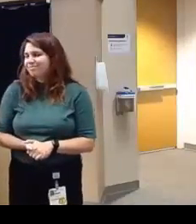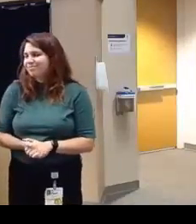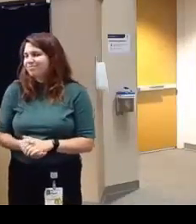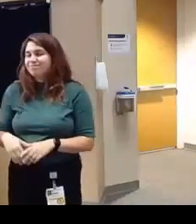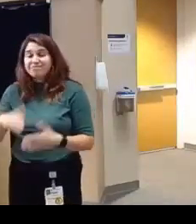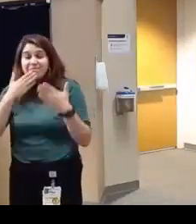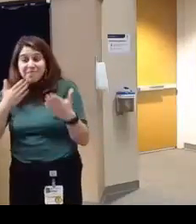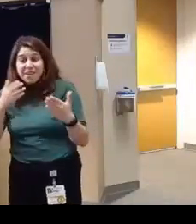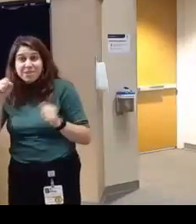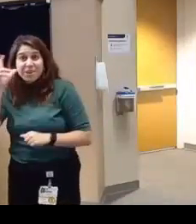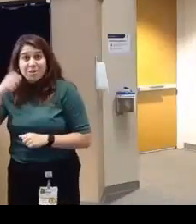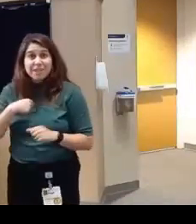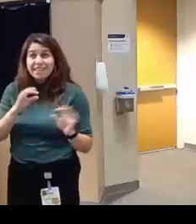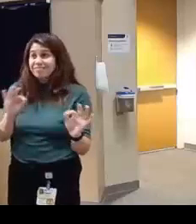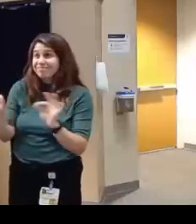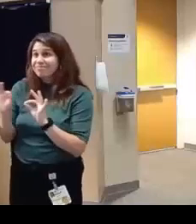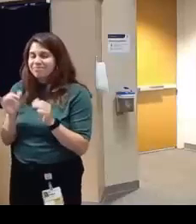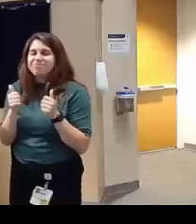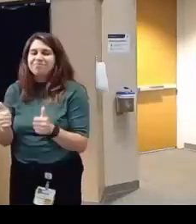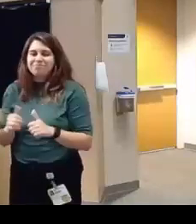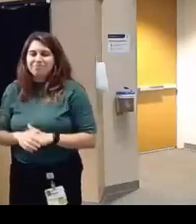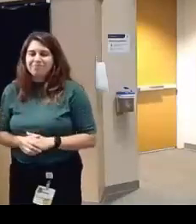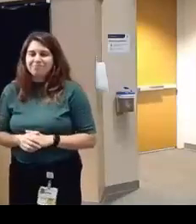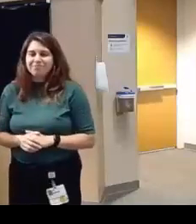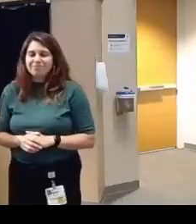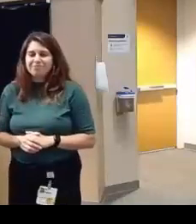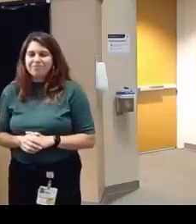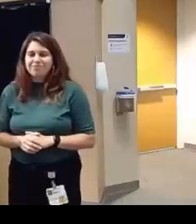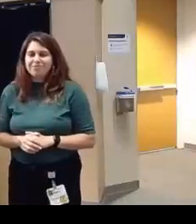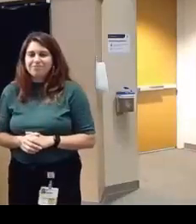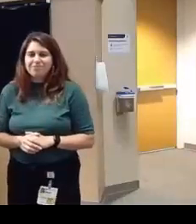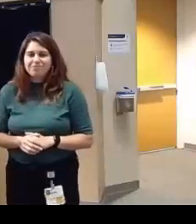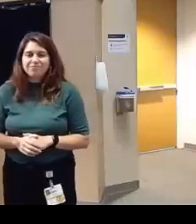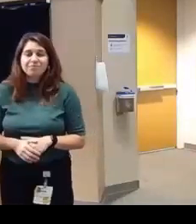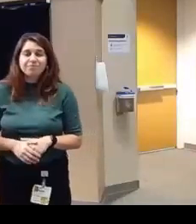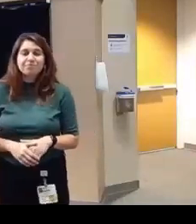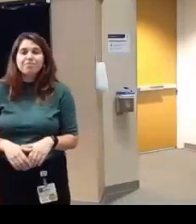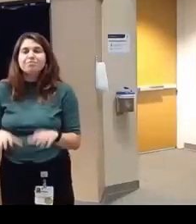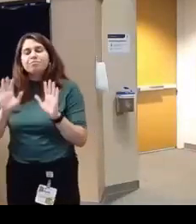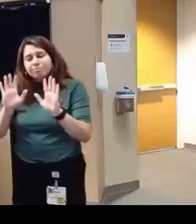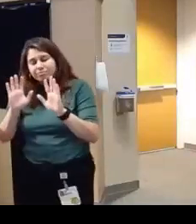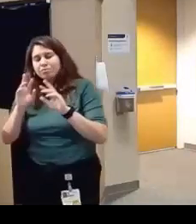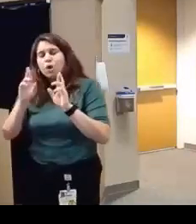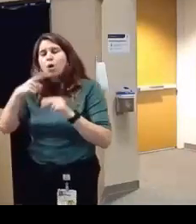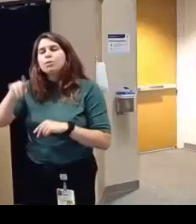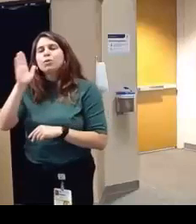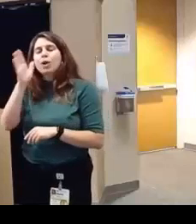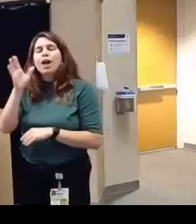Thank you, Steve. Can anybody hear me? Can you hear me? Yes, good. All right. So I hope you'll indulge me a little bit